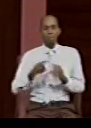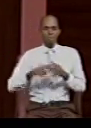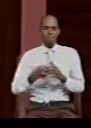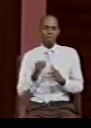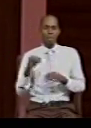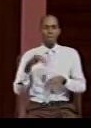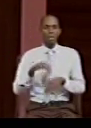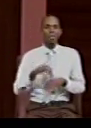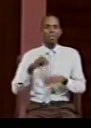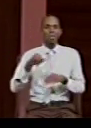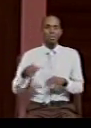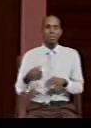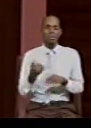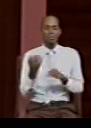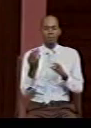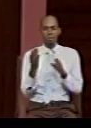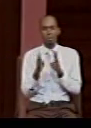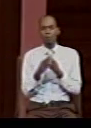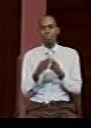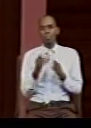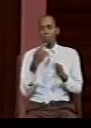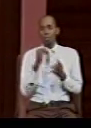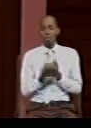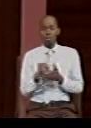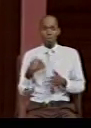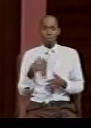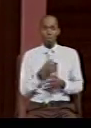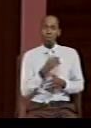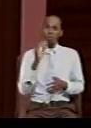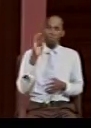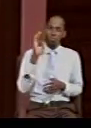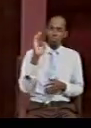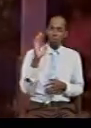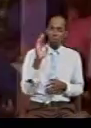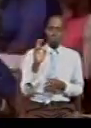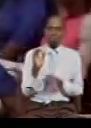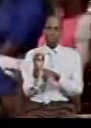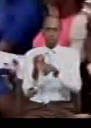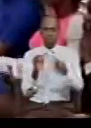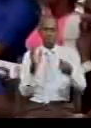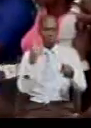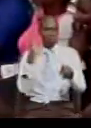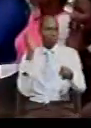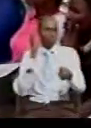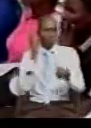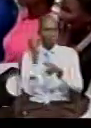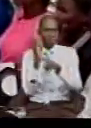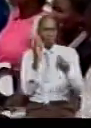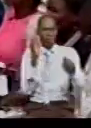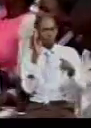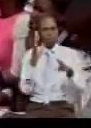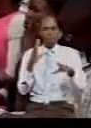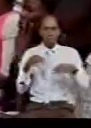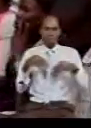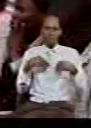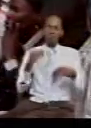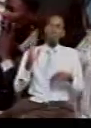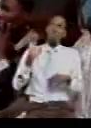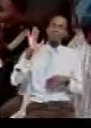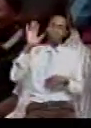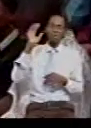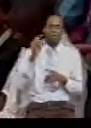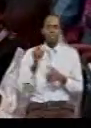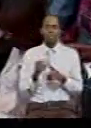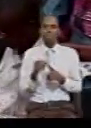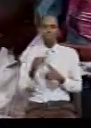Jerusalem. It says, we'll preach, and you will hear, and you will receive his message